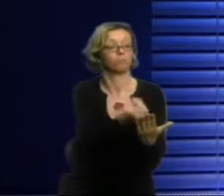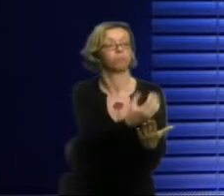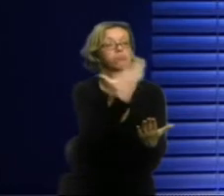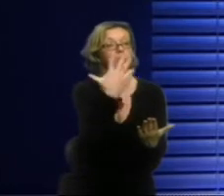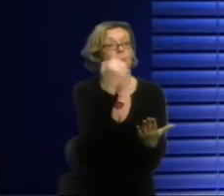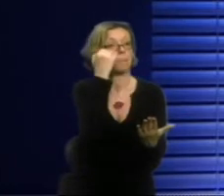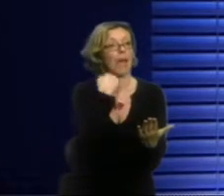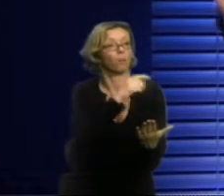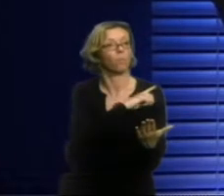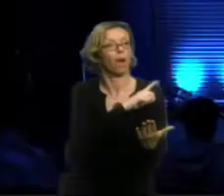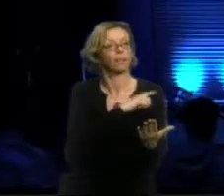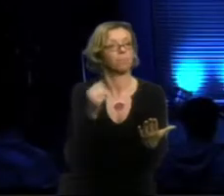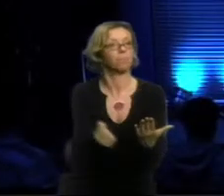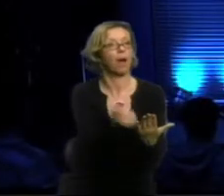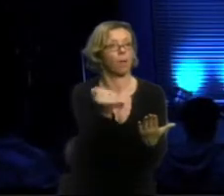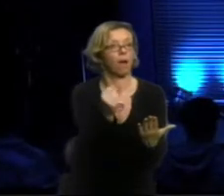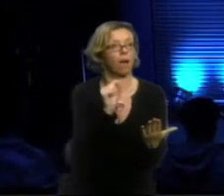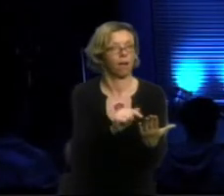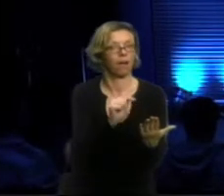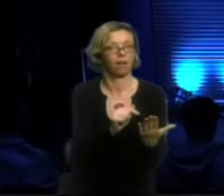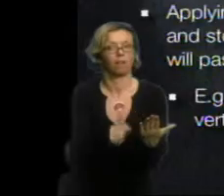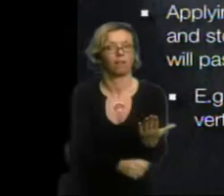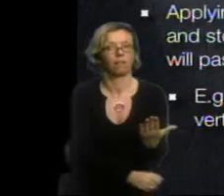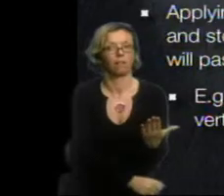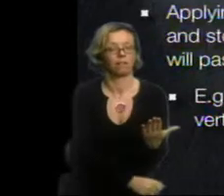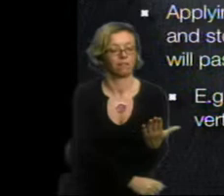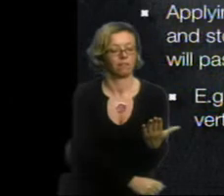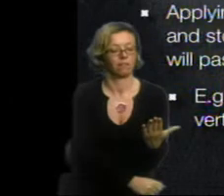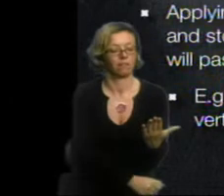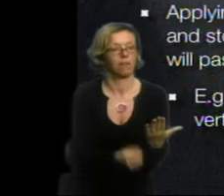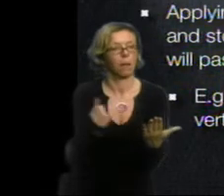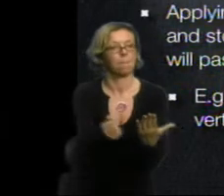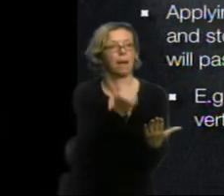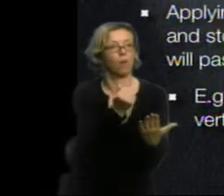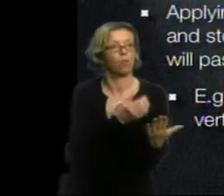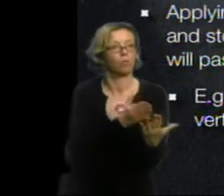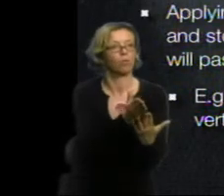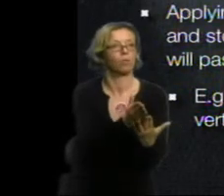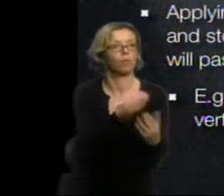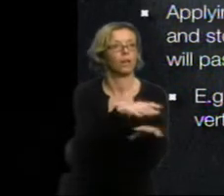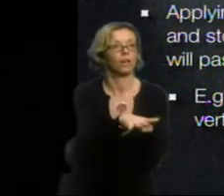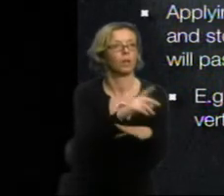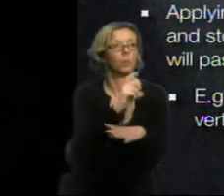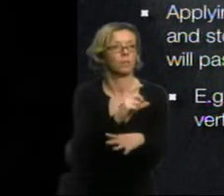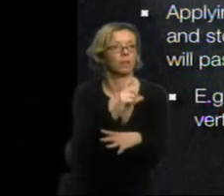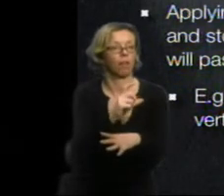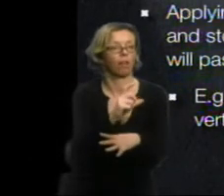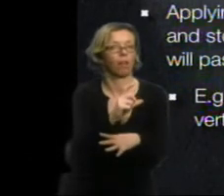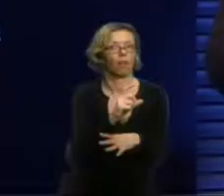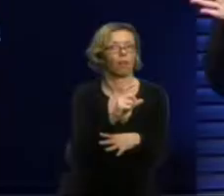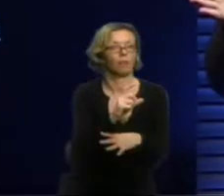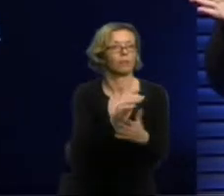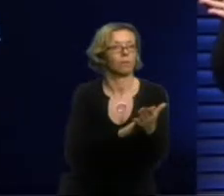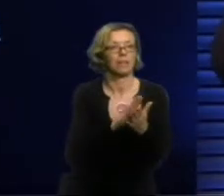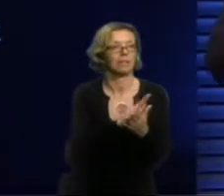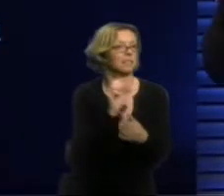applying power to it. It's applying power to the actual liquid crystal material, and that's now untwisting. So the light is no